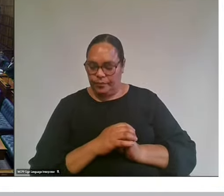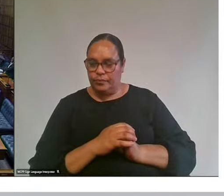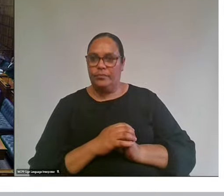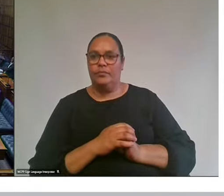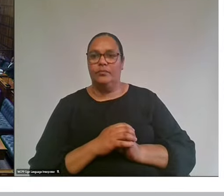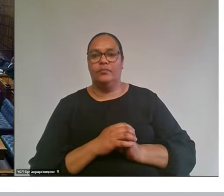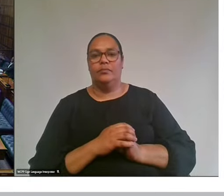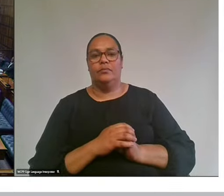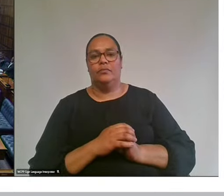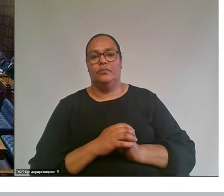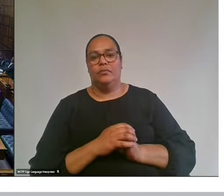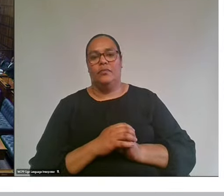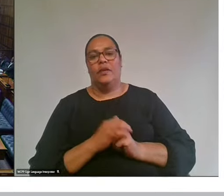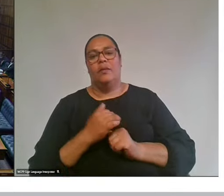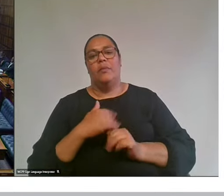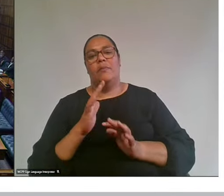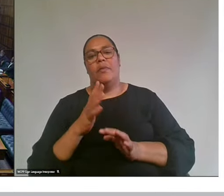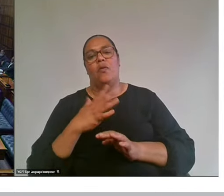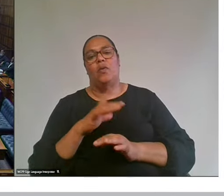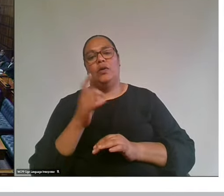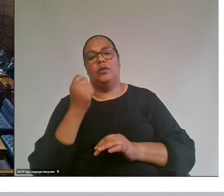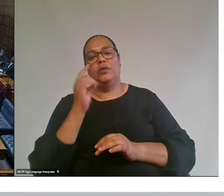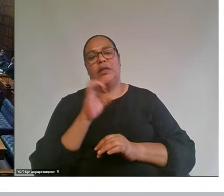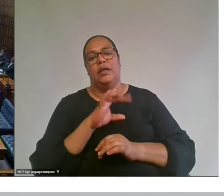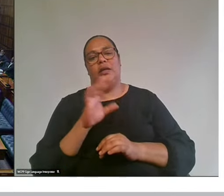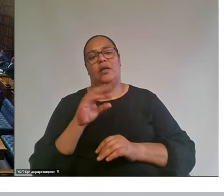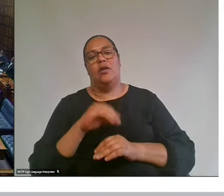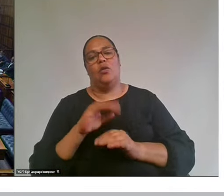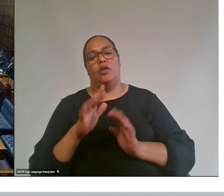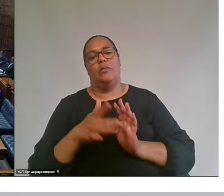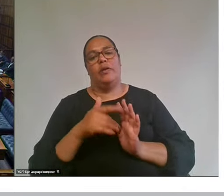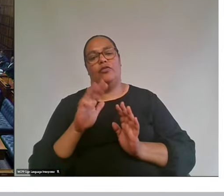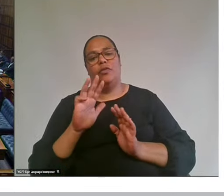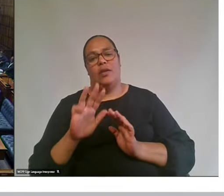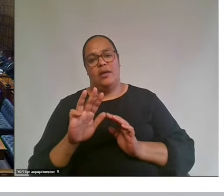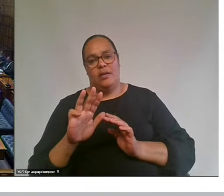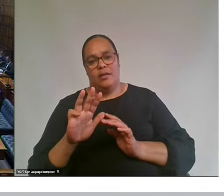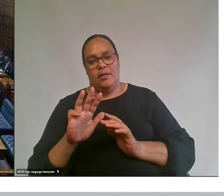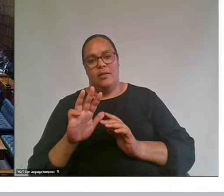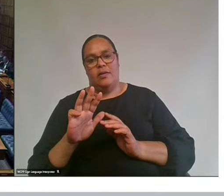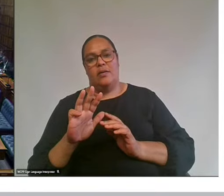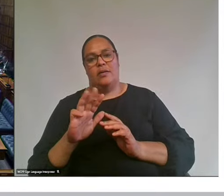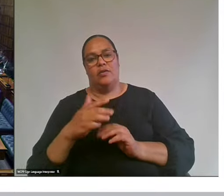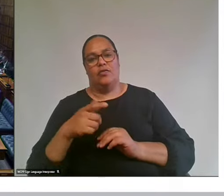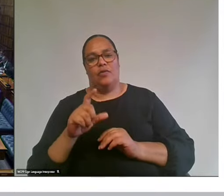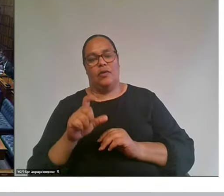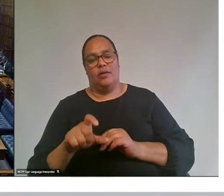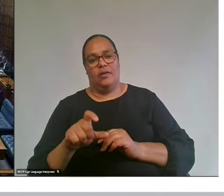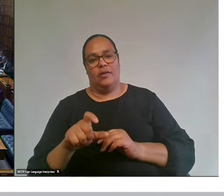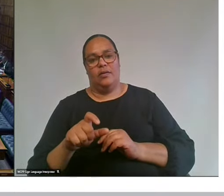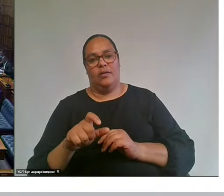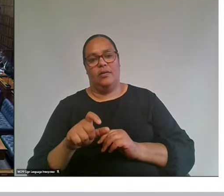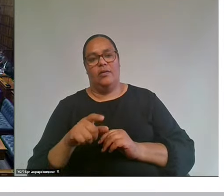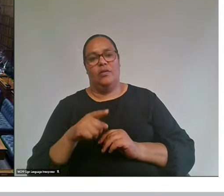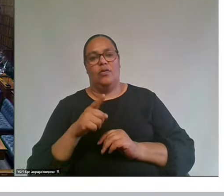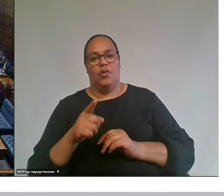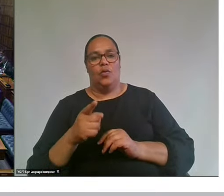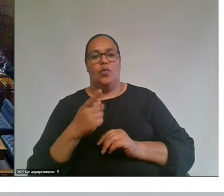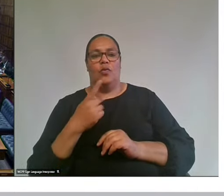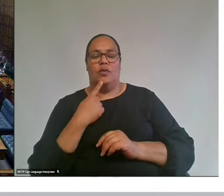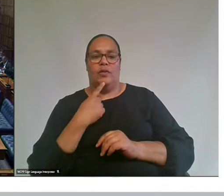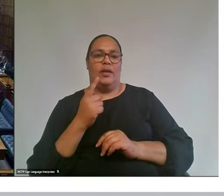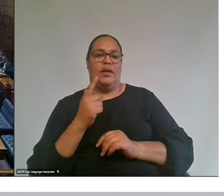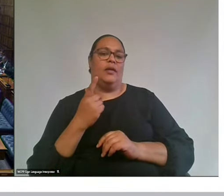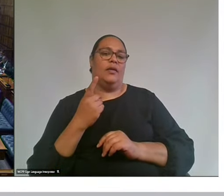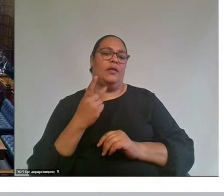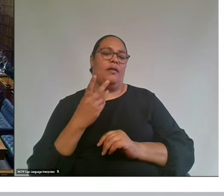um I just want to understand uh on page nine uh chair you do mention